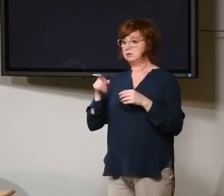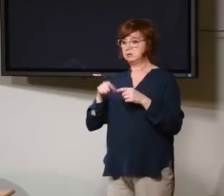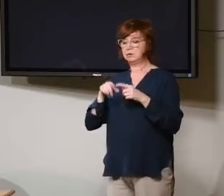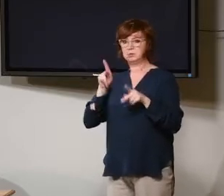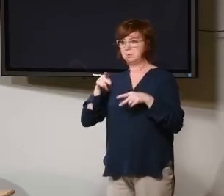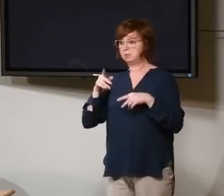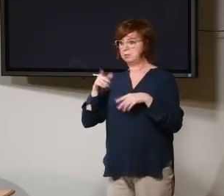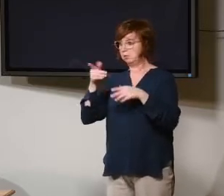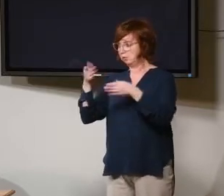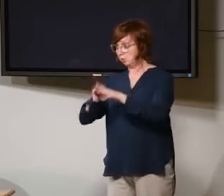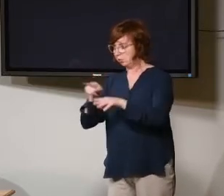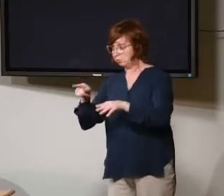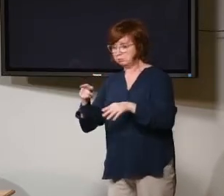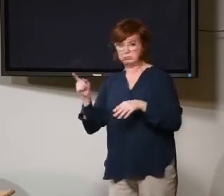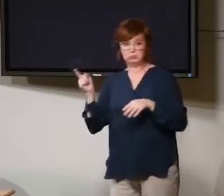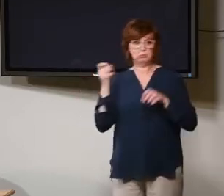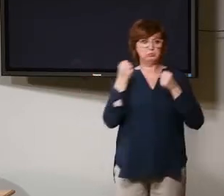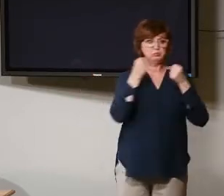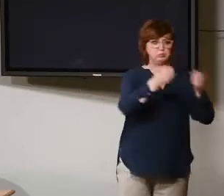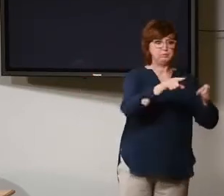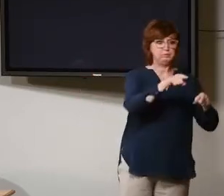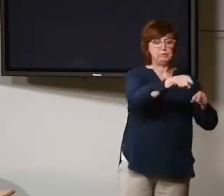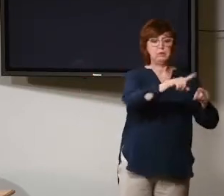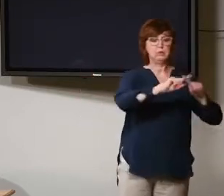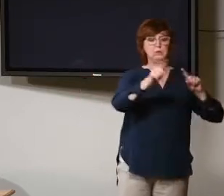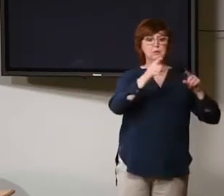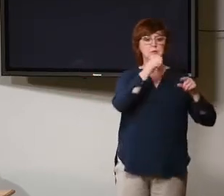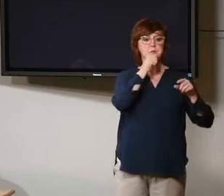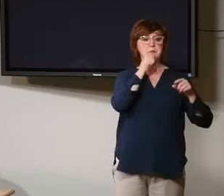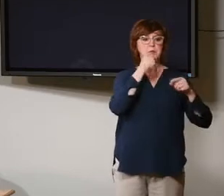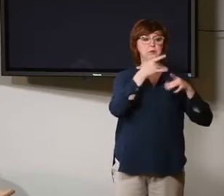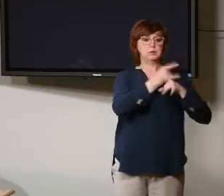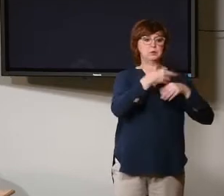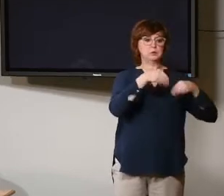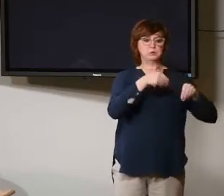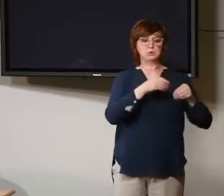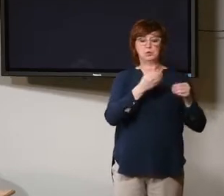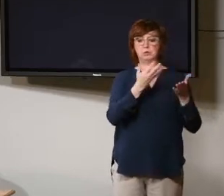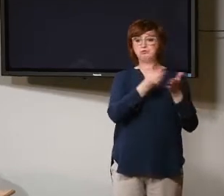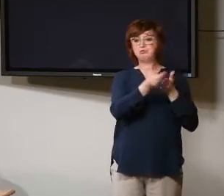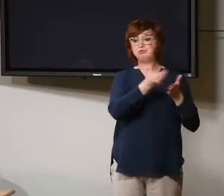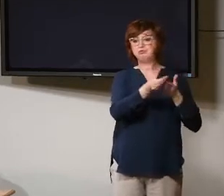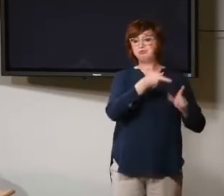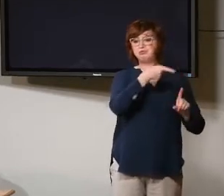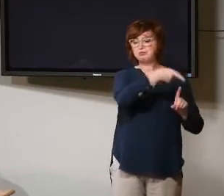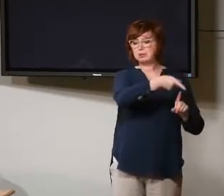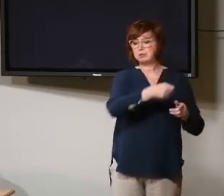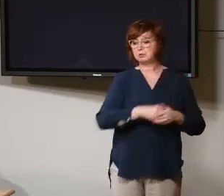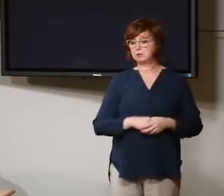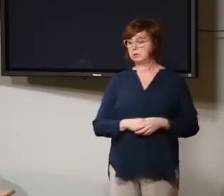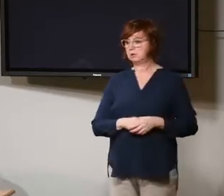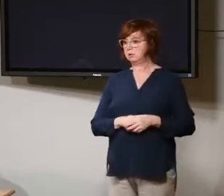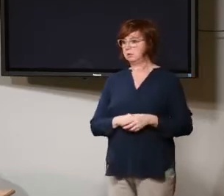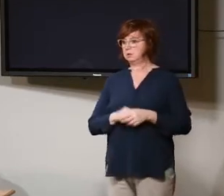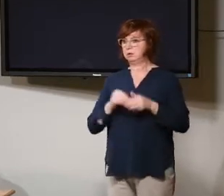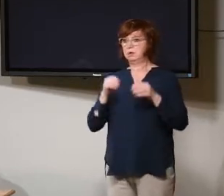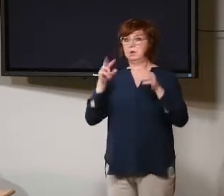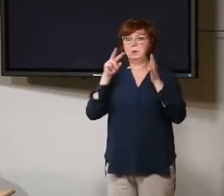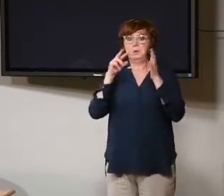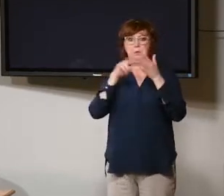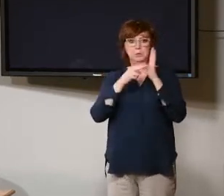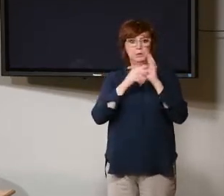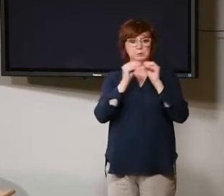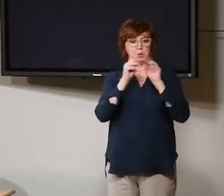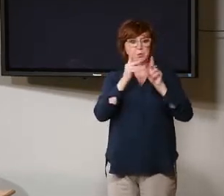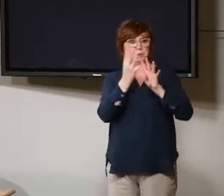of stores in each of our communities, being the private stores, thereby adding to the number of people in those